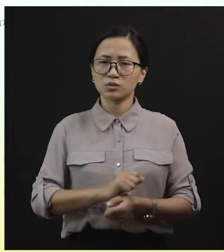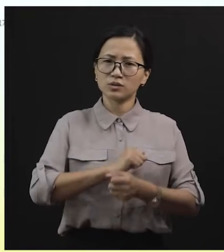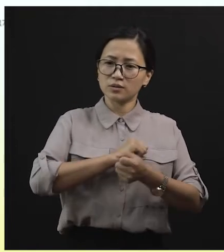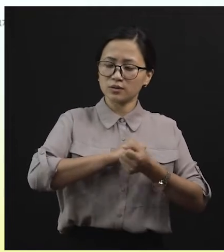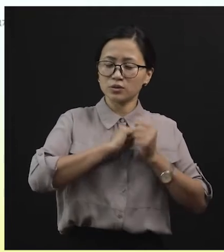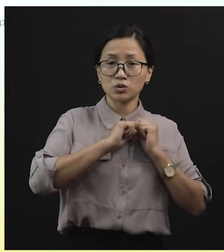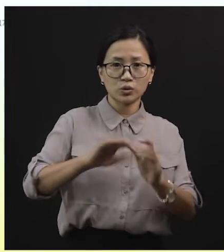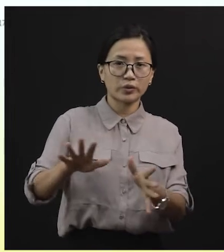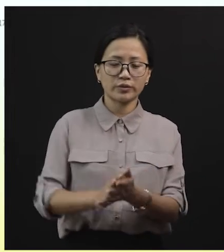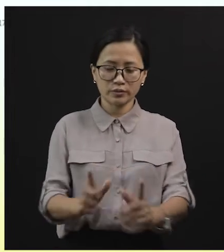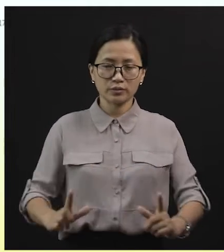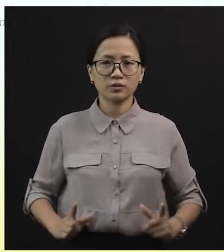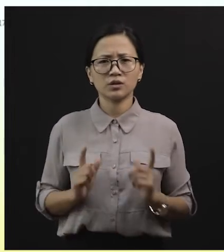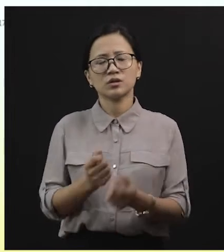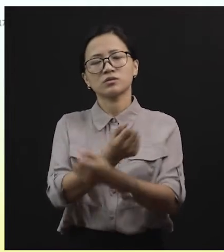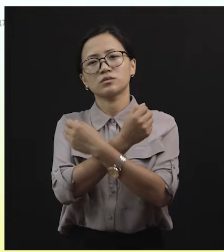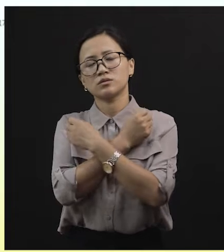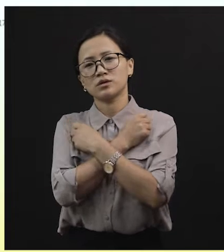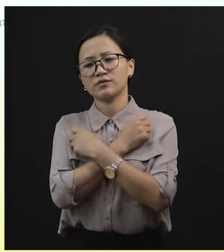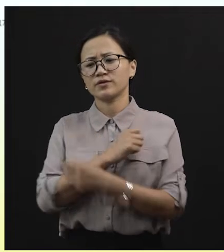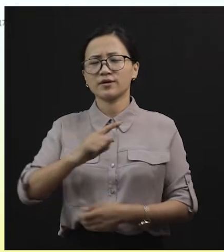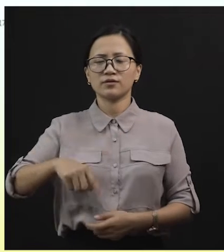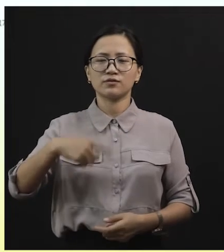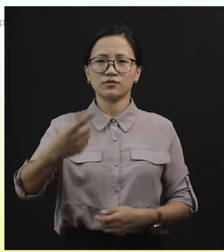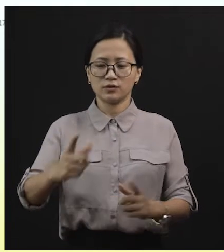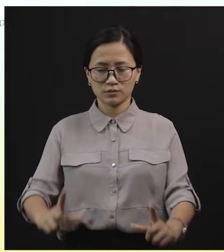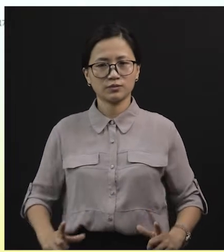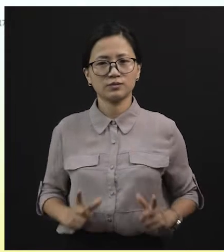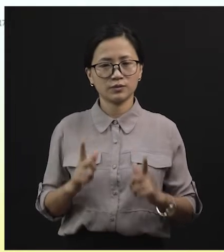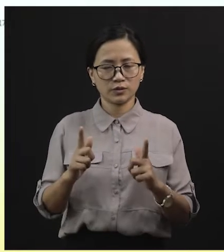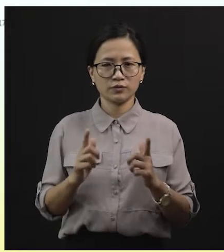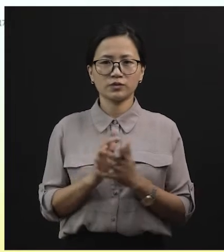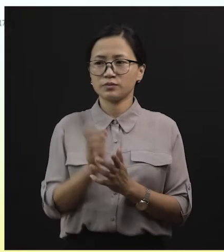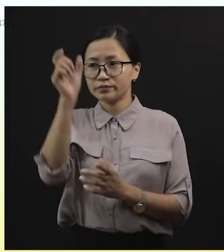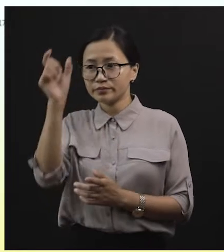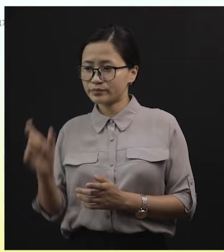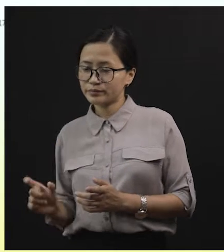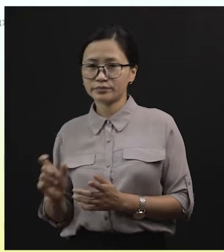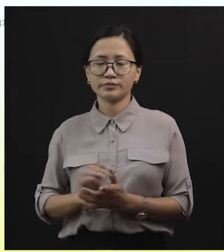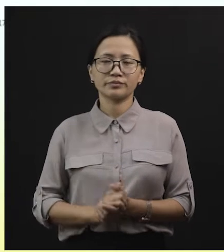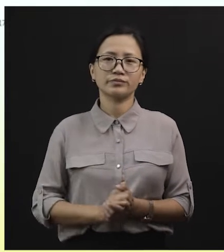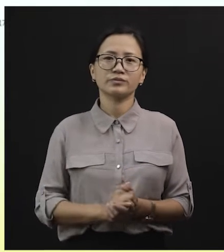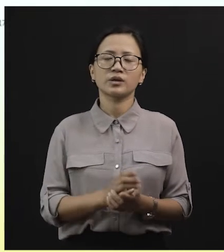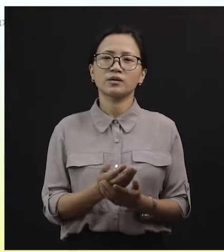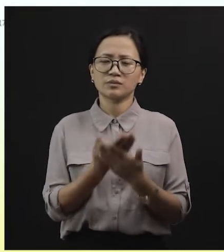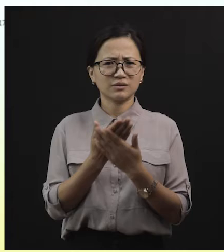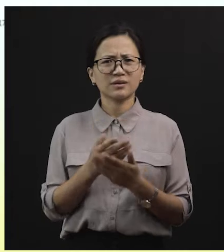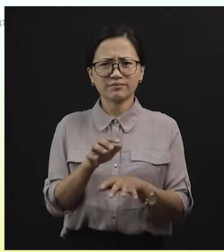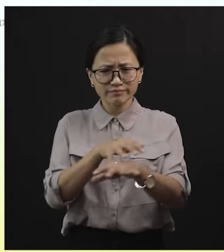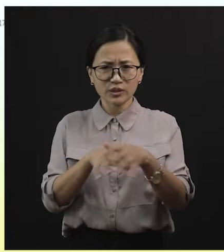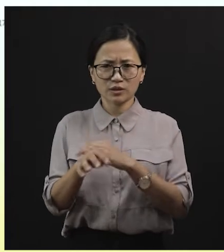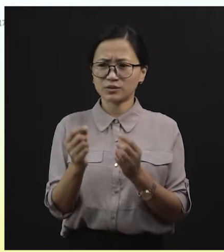is telling us to love every living being, okay? Gnat means a small